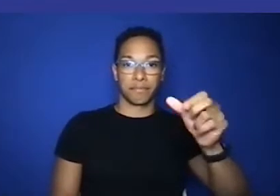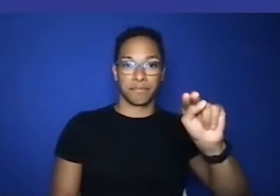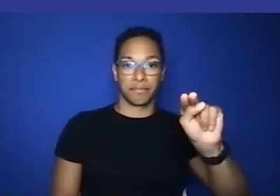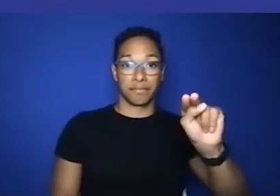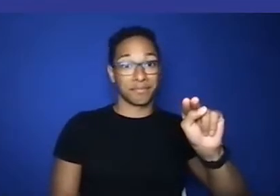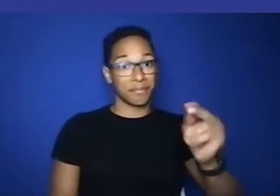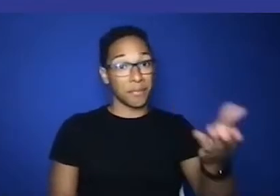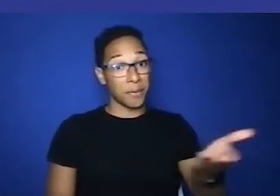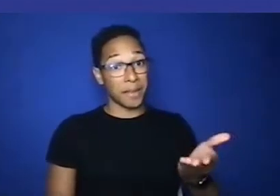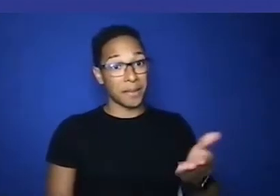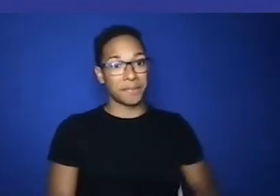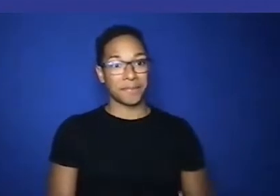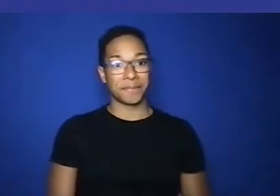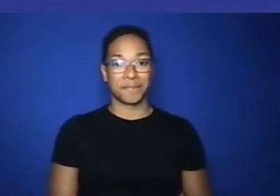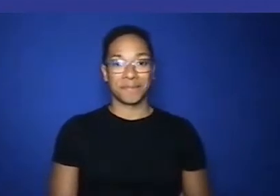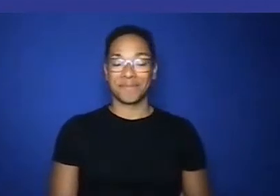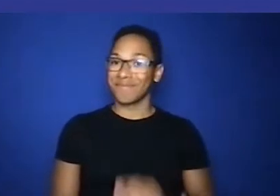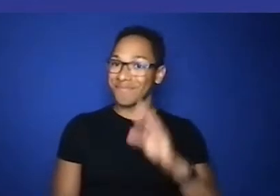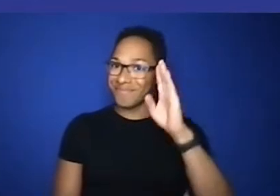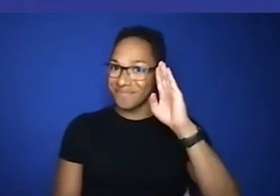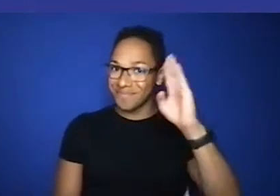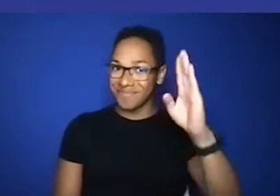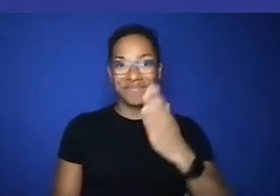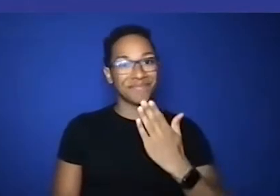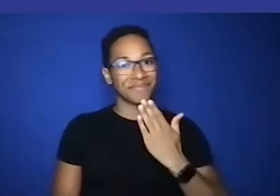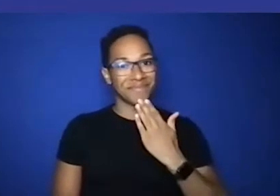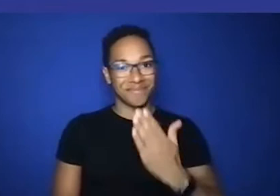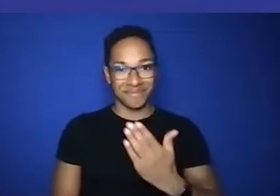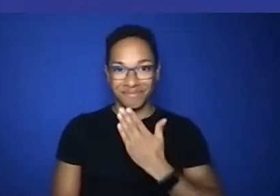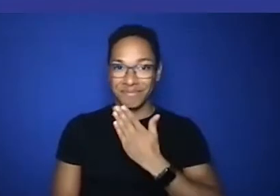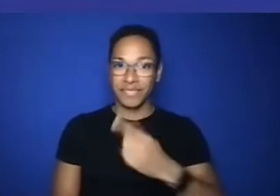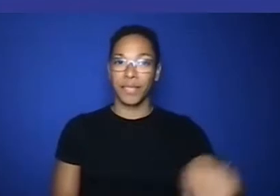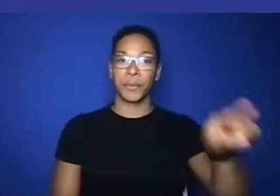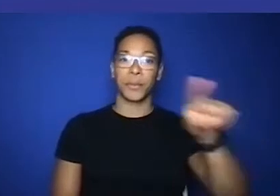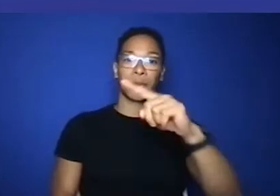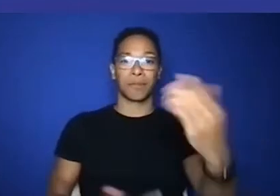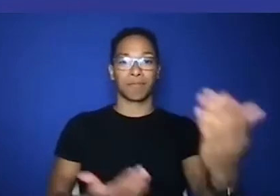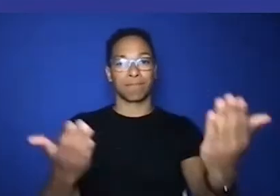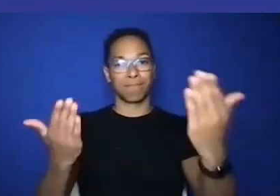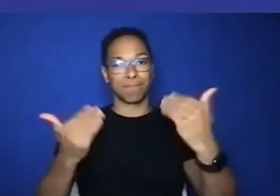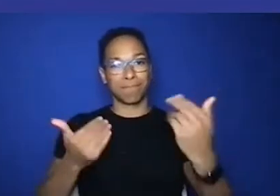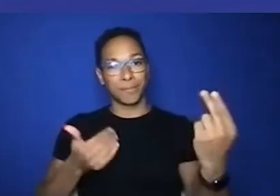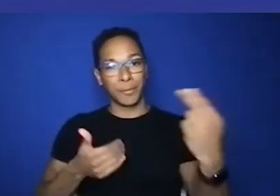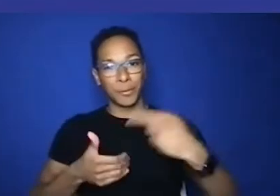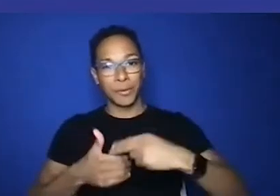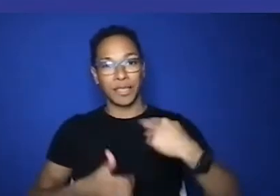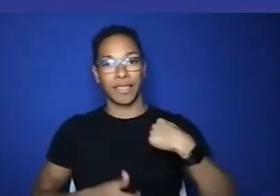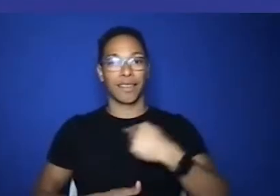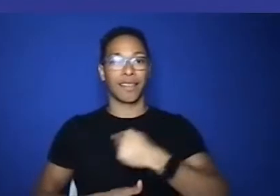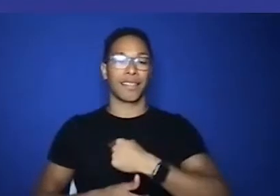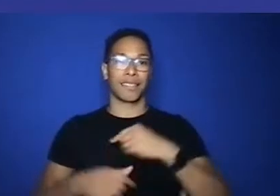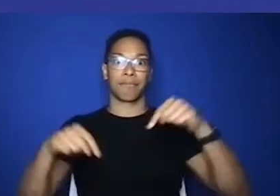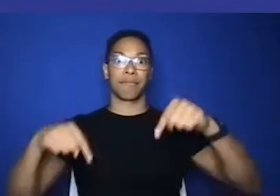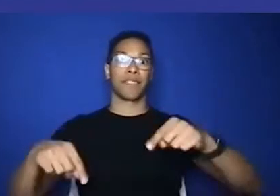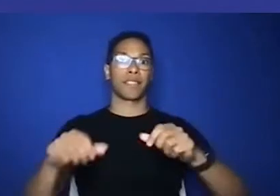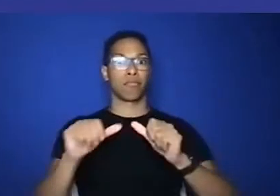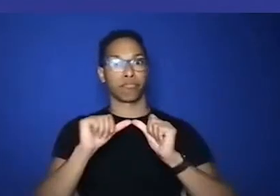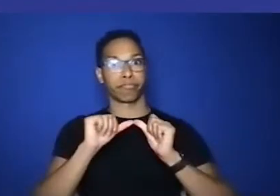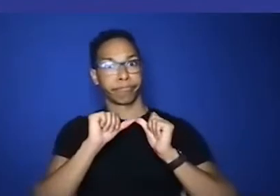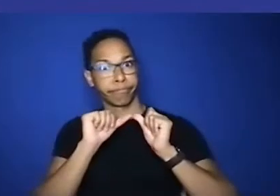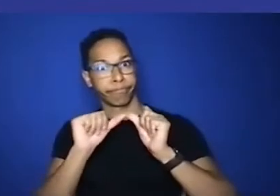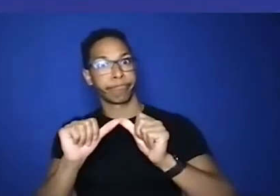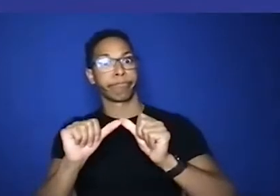Hi, Candice. Thank you. Thank you, everyone, for being here and for joining us in this ongoing conversation